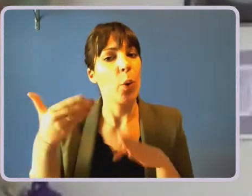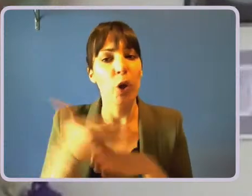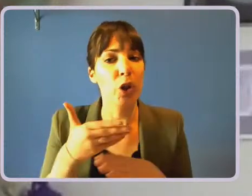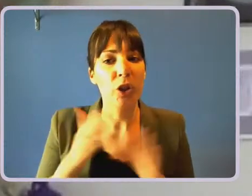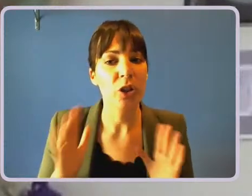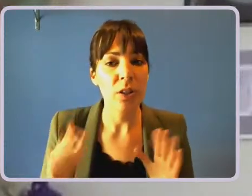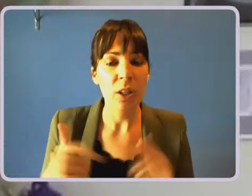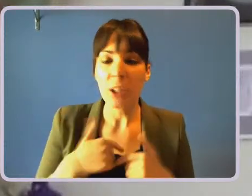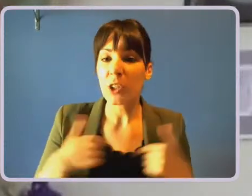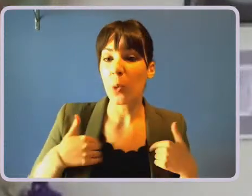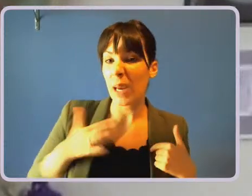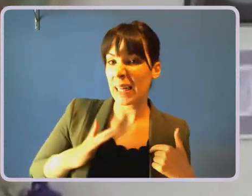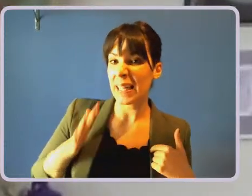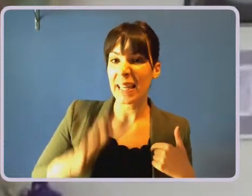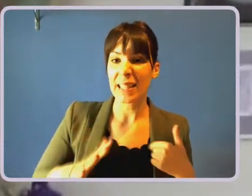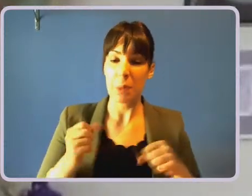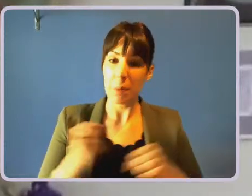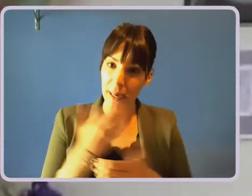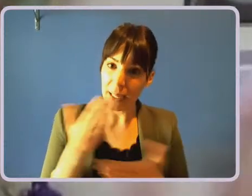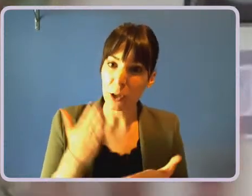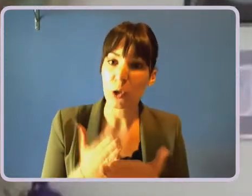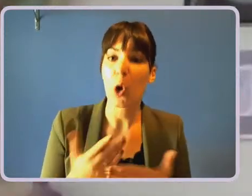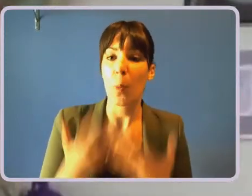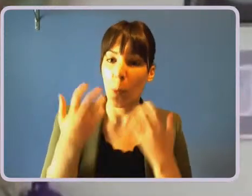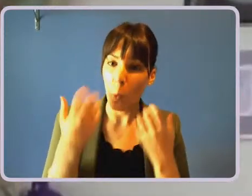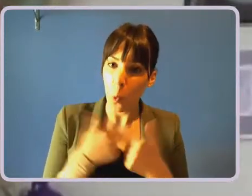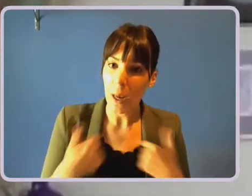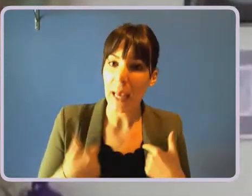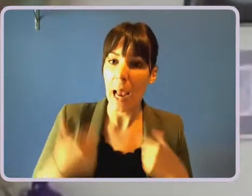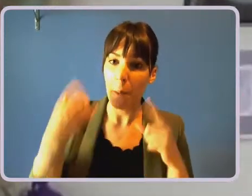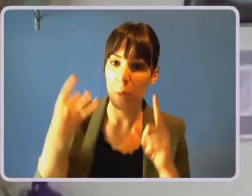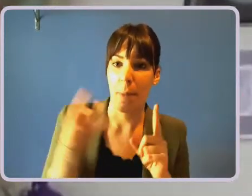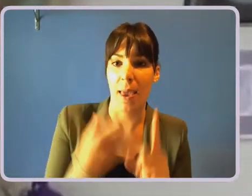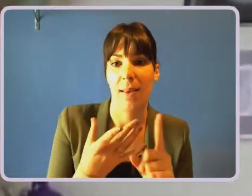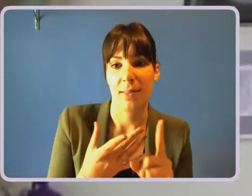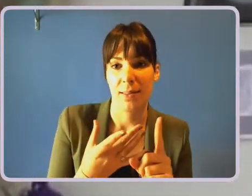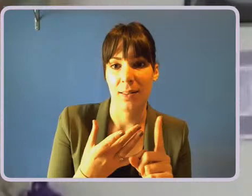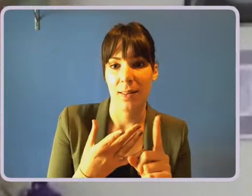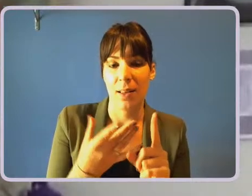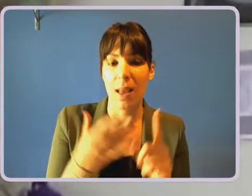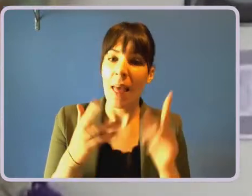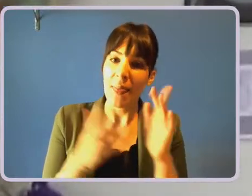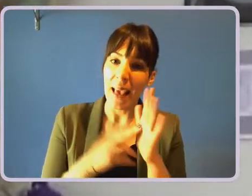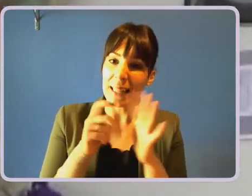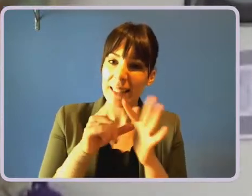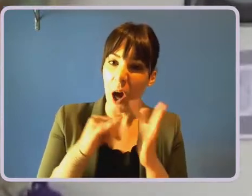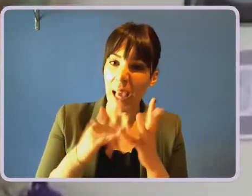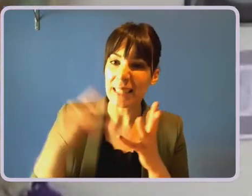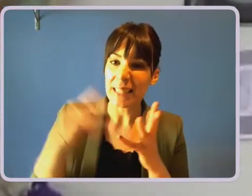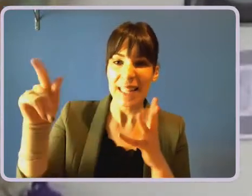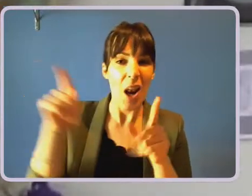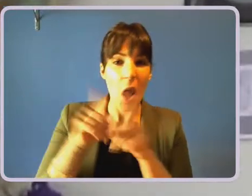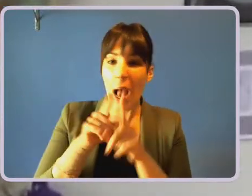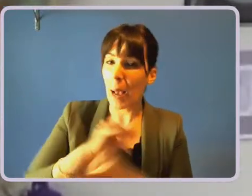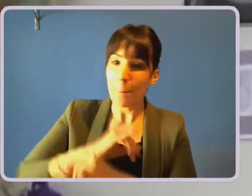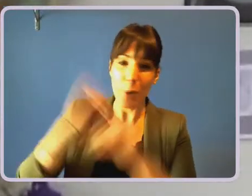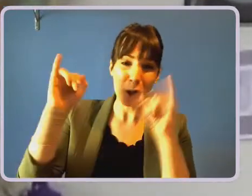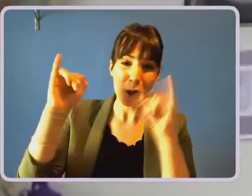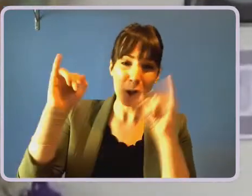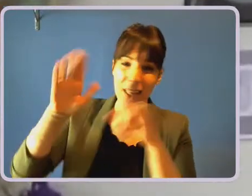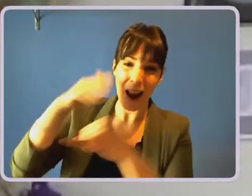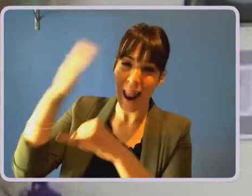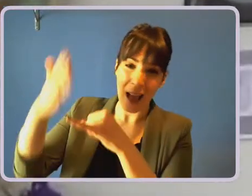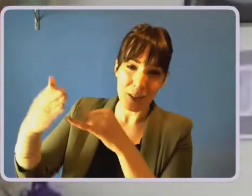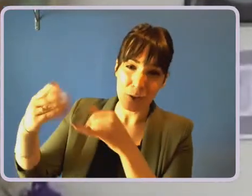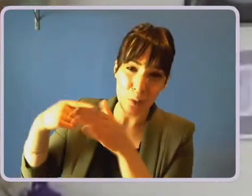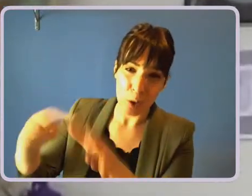the preparedness, we need to be there before. The NDIS is almost the afterthought, the emergency, and frankly, they're not really good at that either,